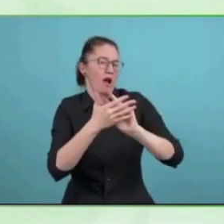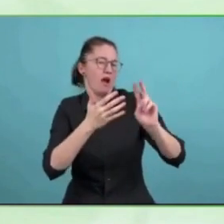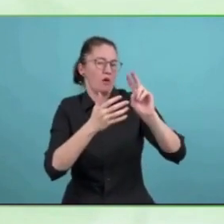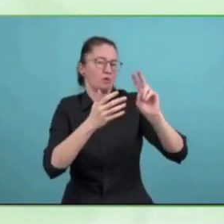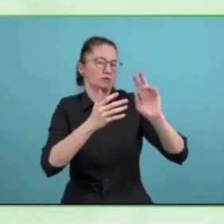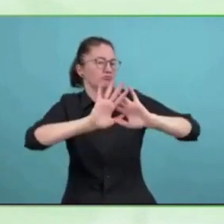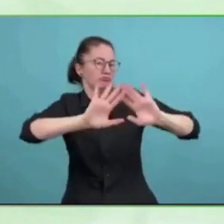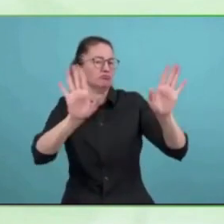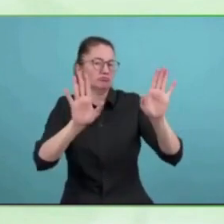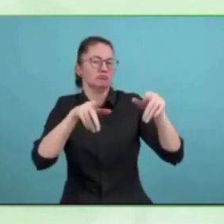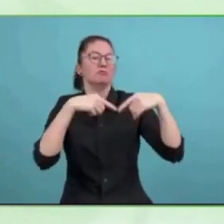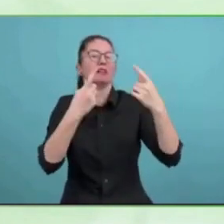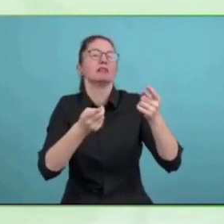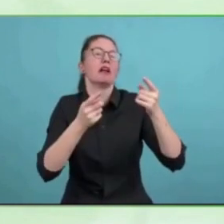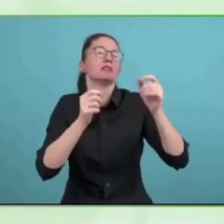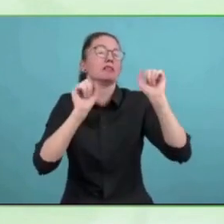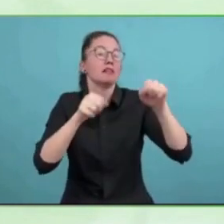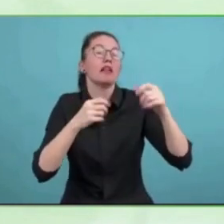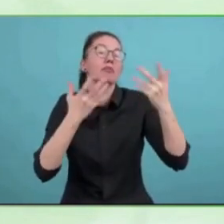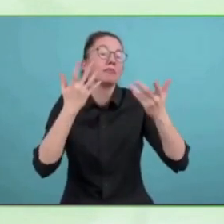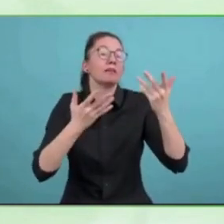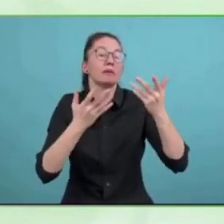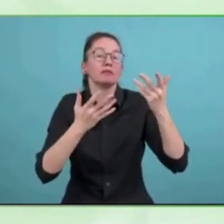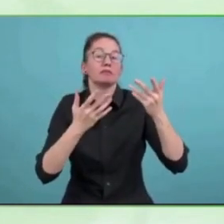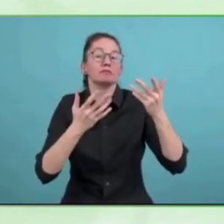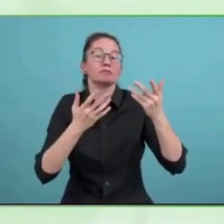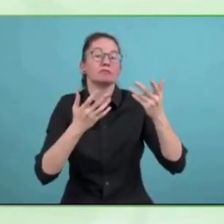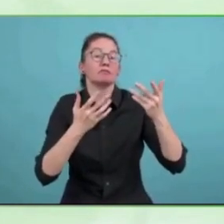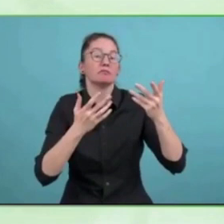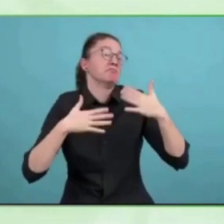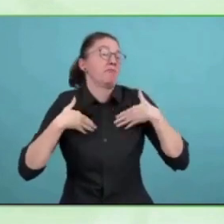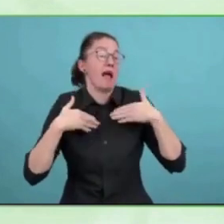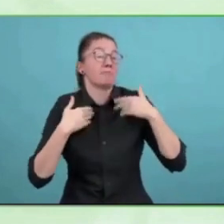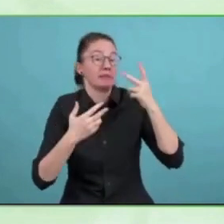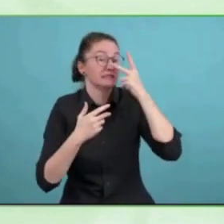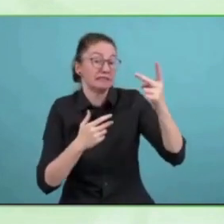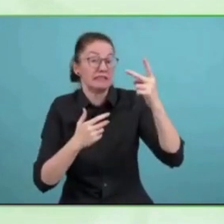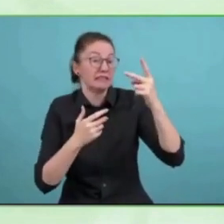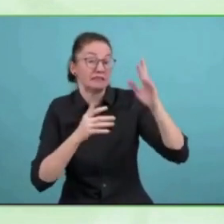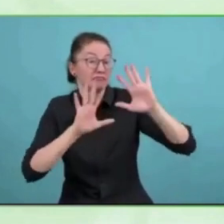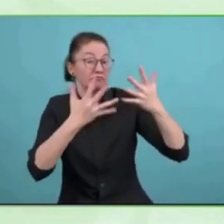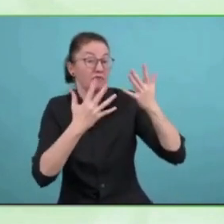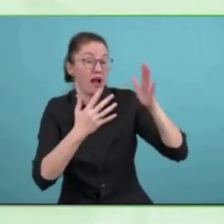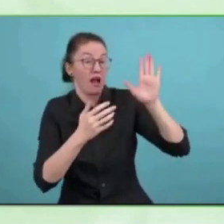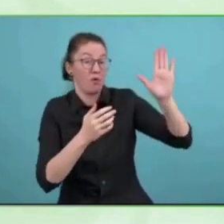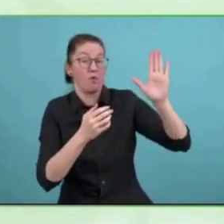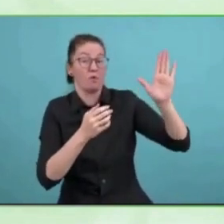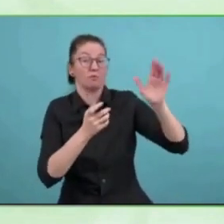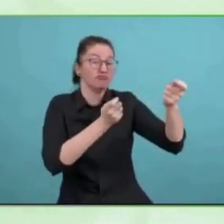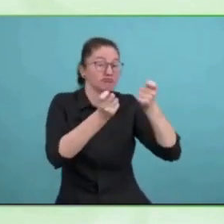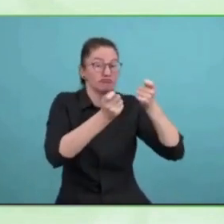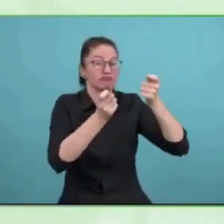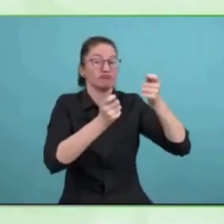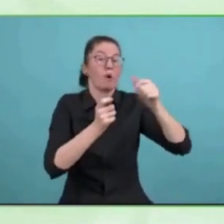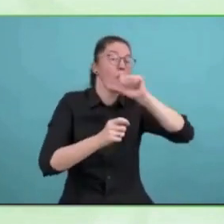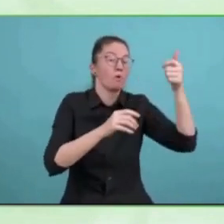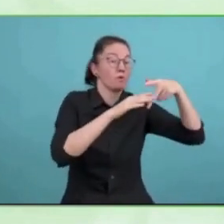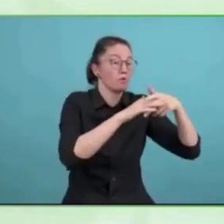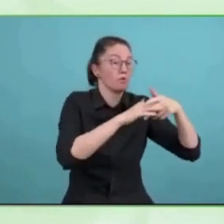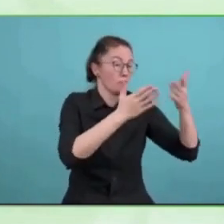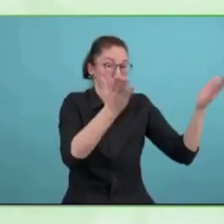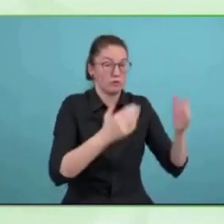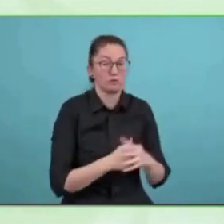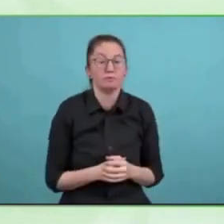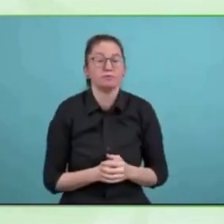with disabilities fairly, equally, versus what's nice to have and helpful, for example, having an